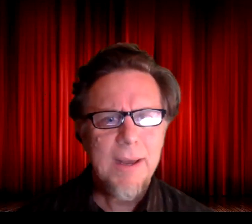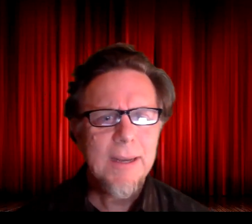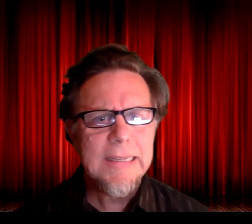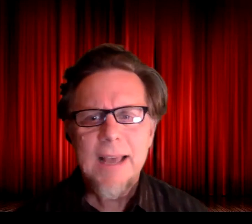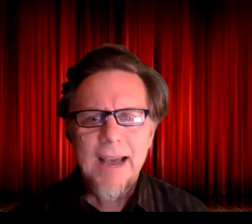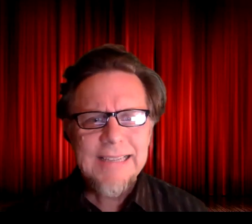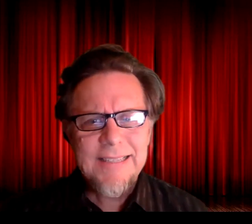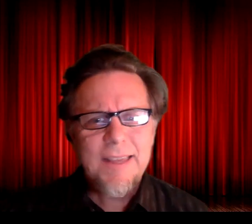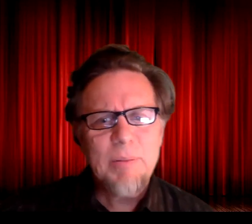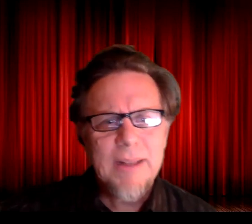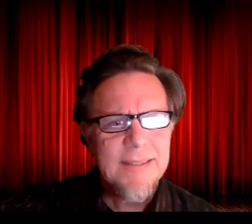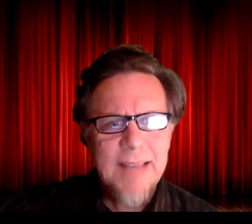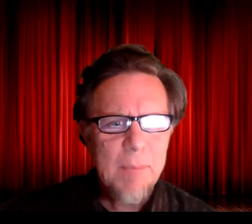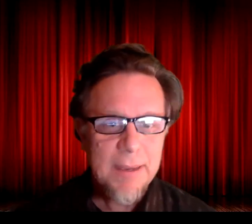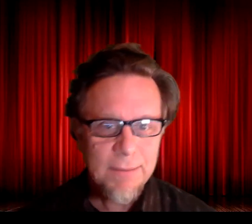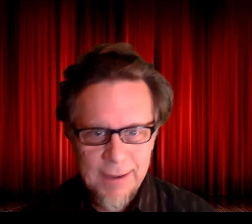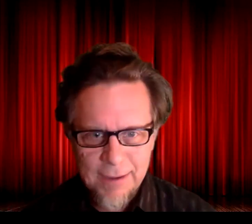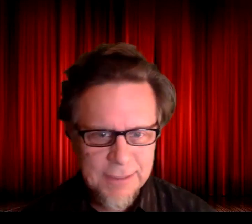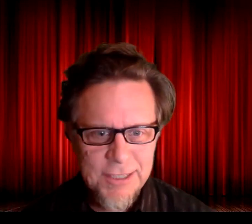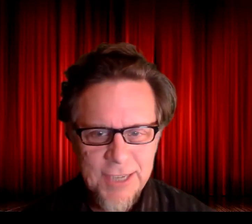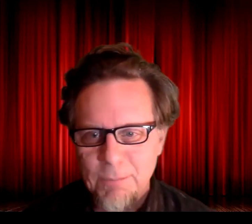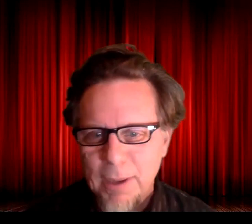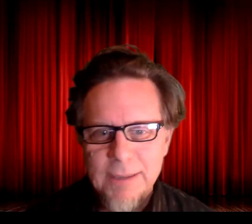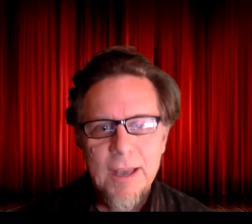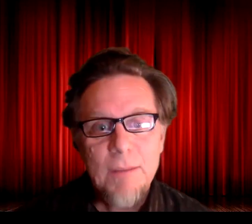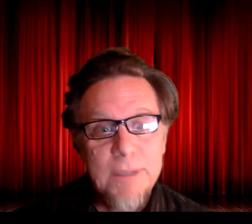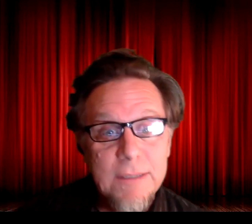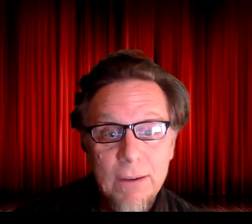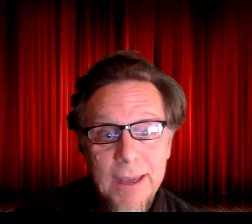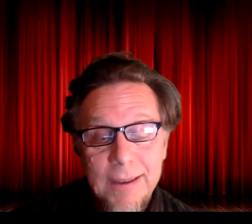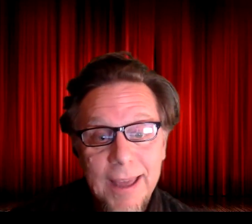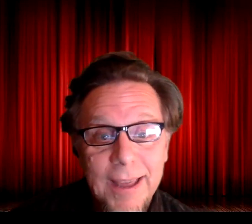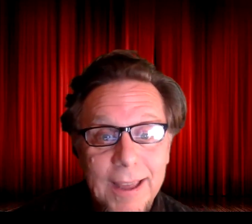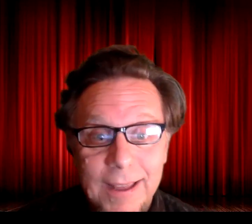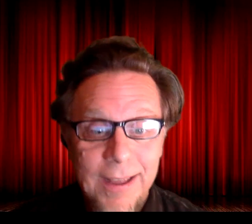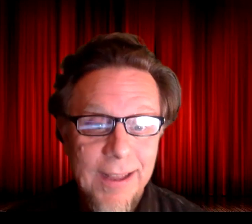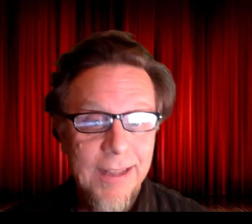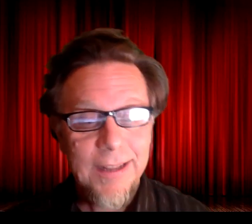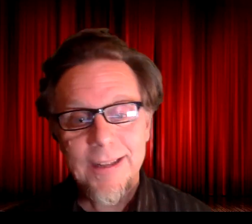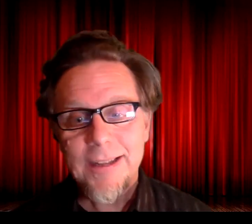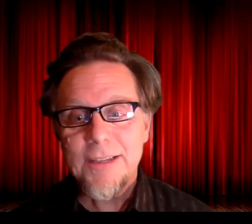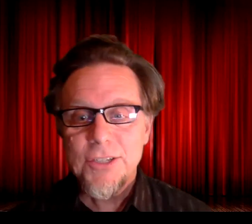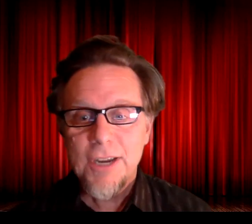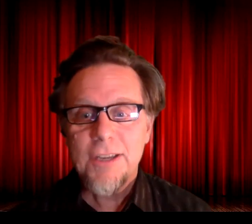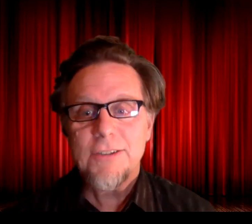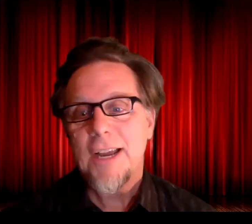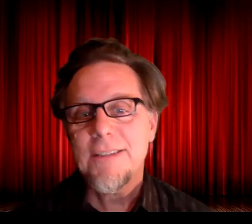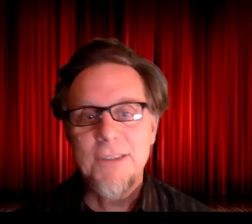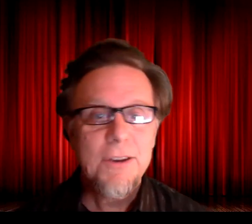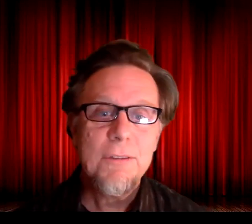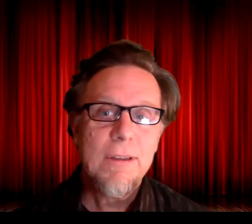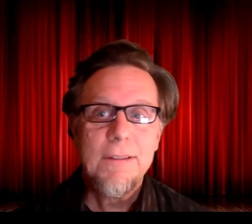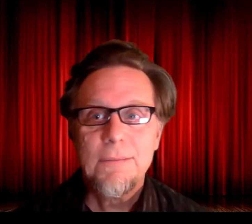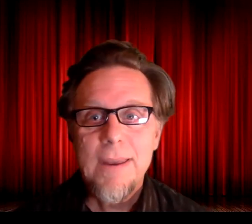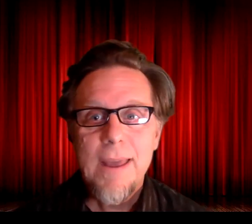Huzzah! Applause. I can see the applause is happening right now in the chat box. Please go ahead and share your chat,